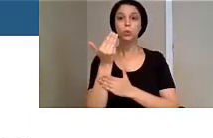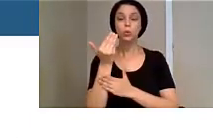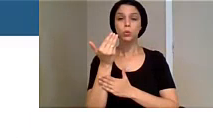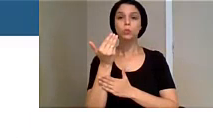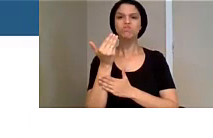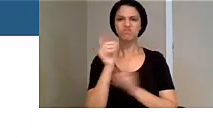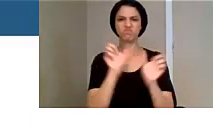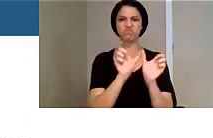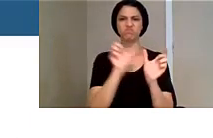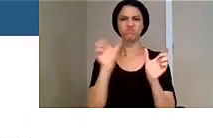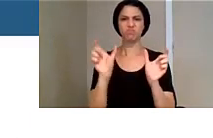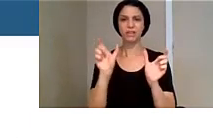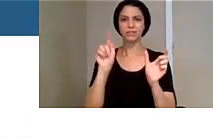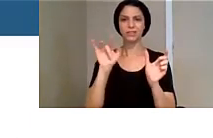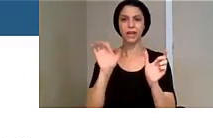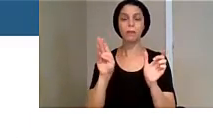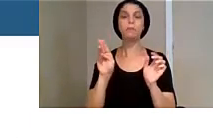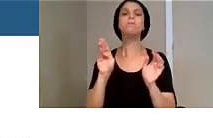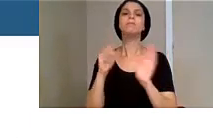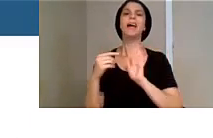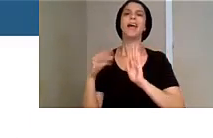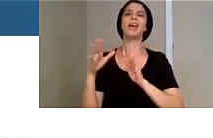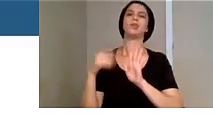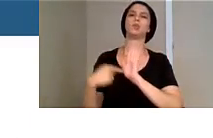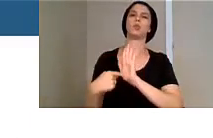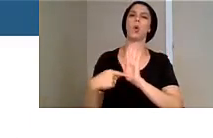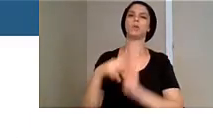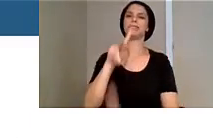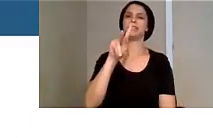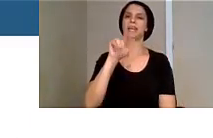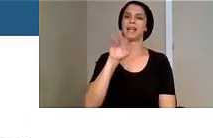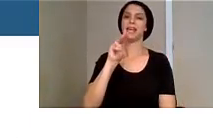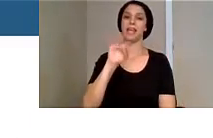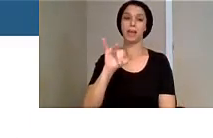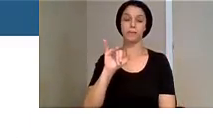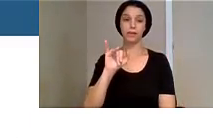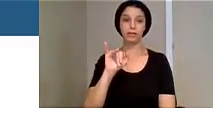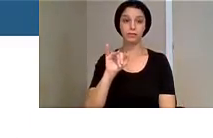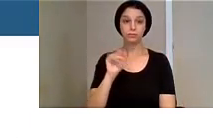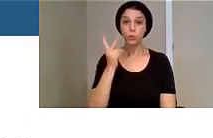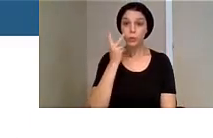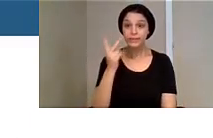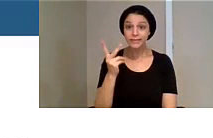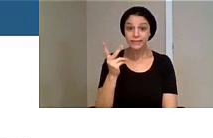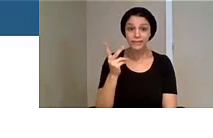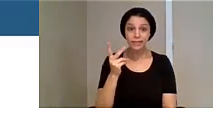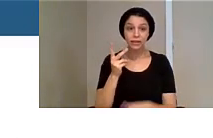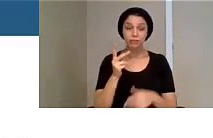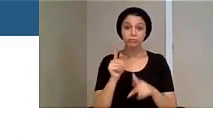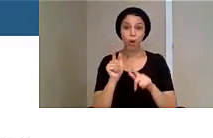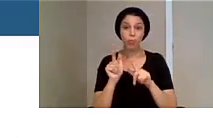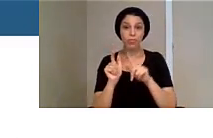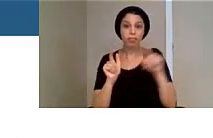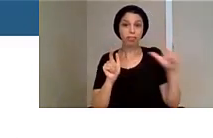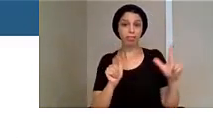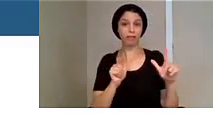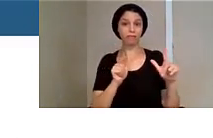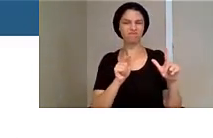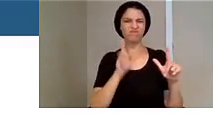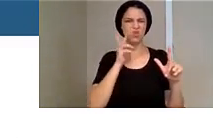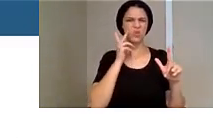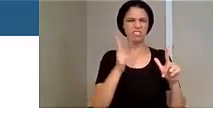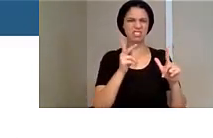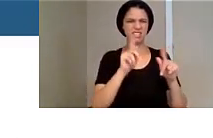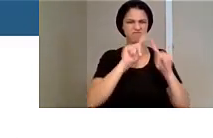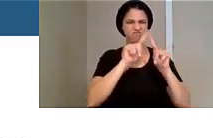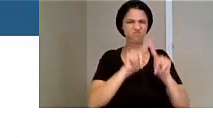course and displays the CAMI assignment. On the left, we can see the different tools that can be used to actually manipulate